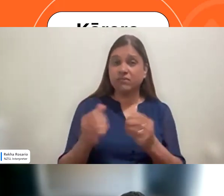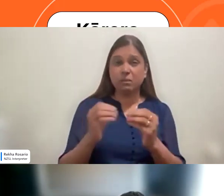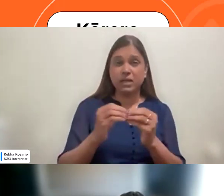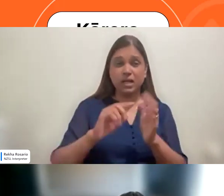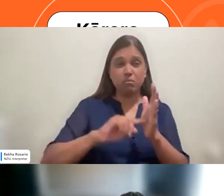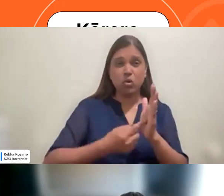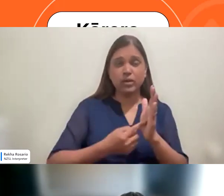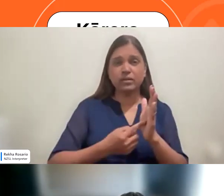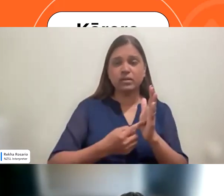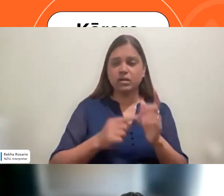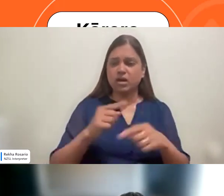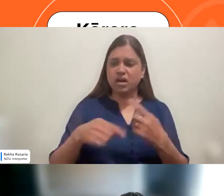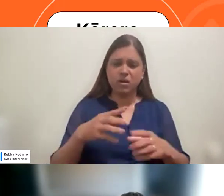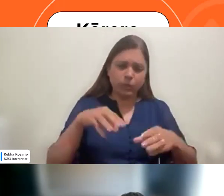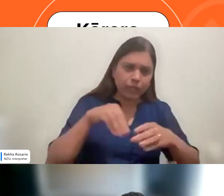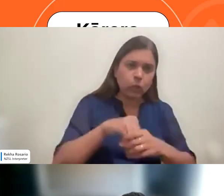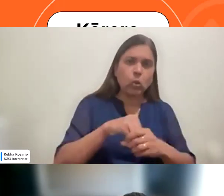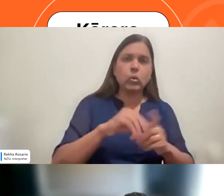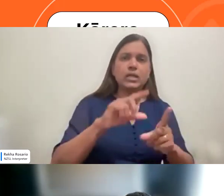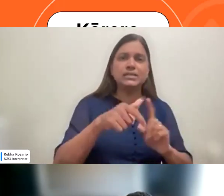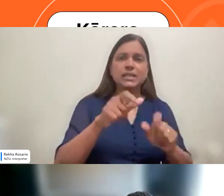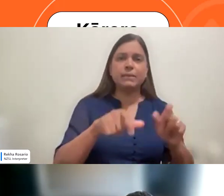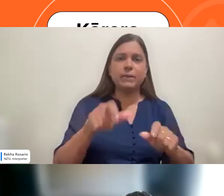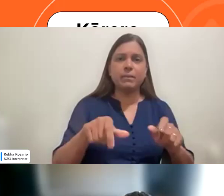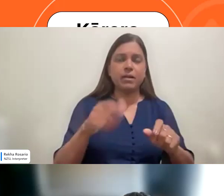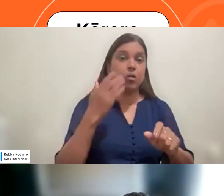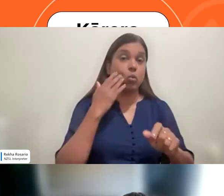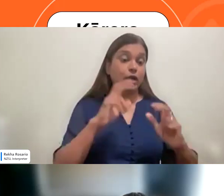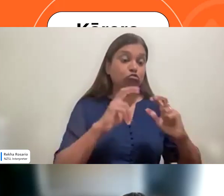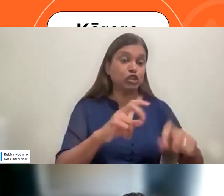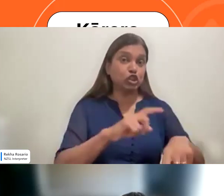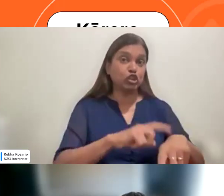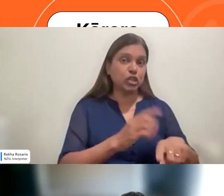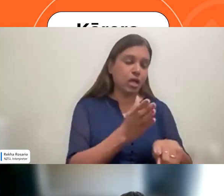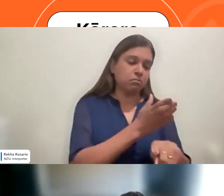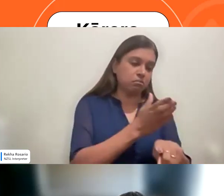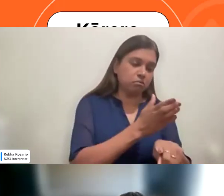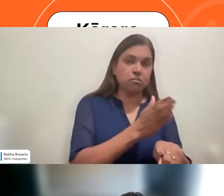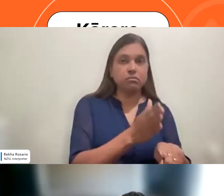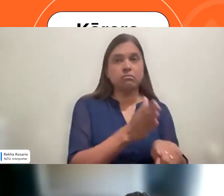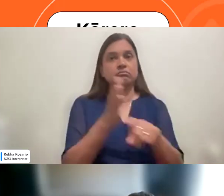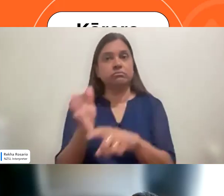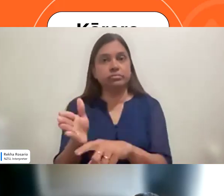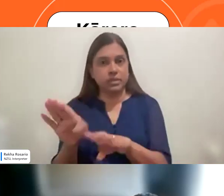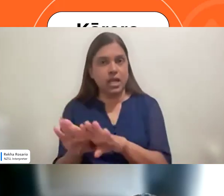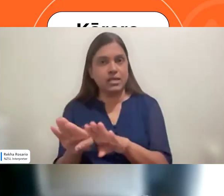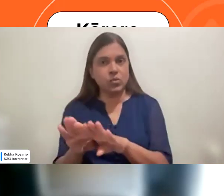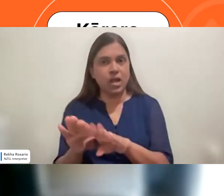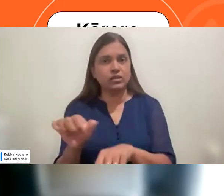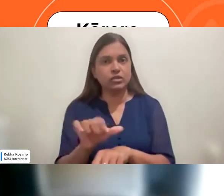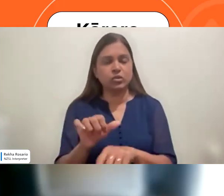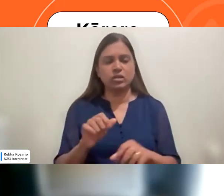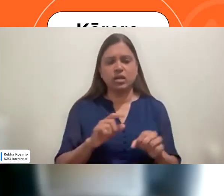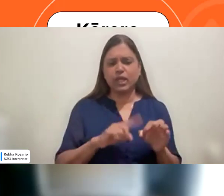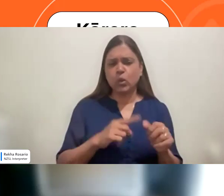in research and testing and so on. And I know that somebody mentioned that in the Q&A earlier on.